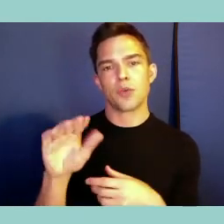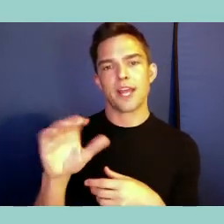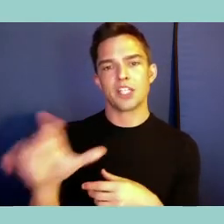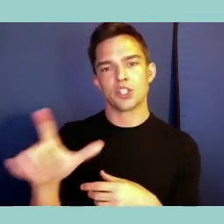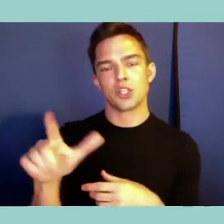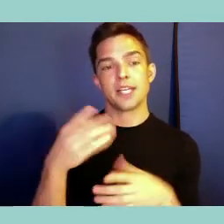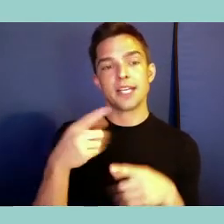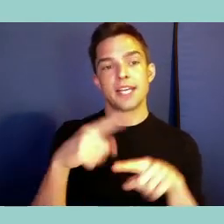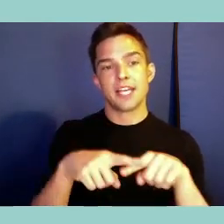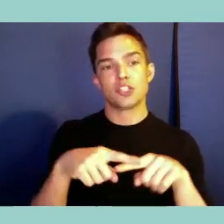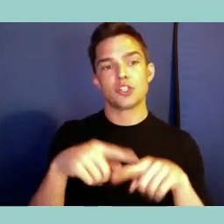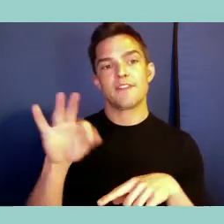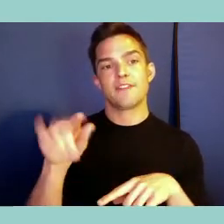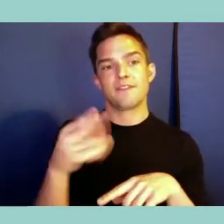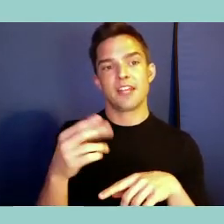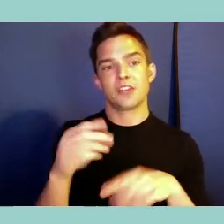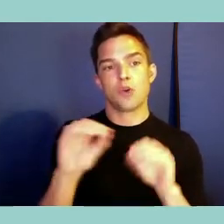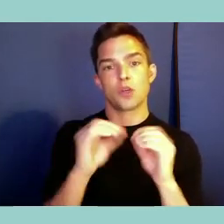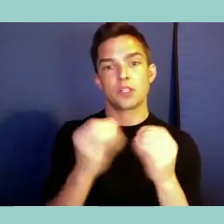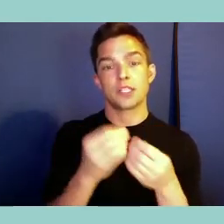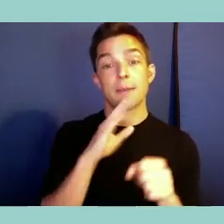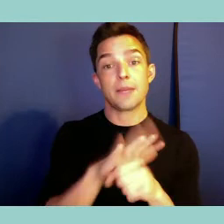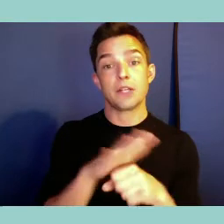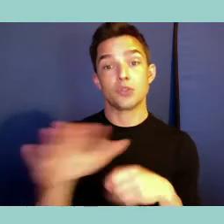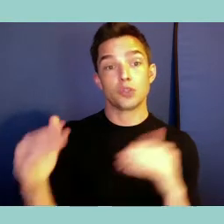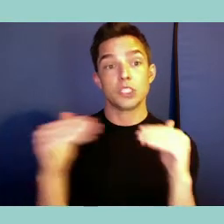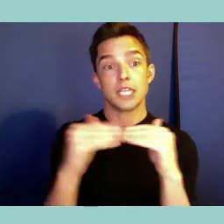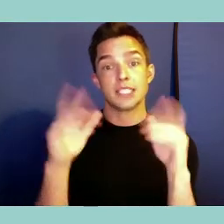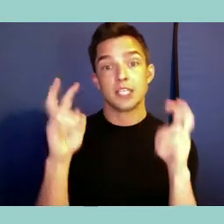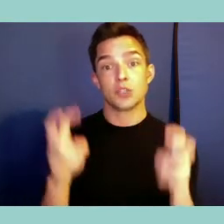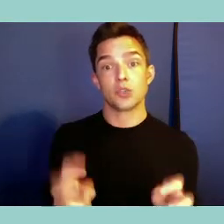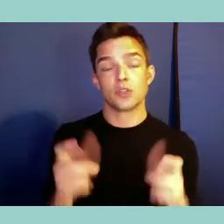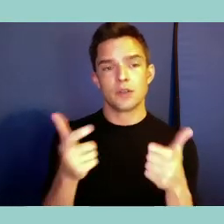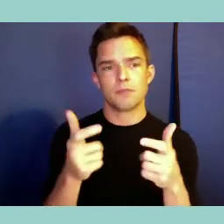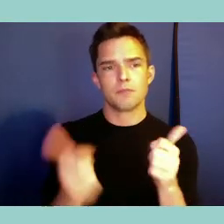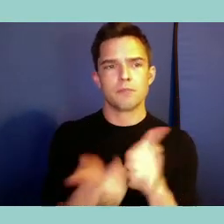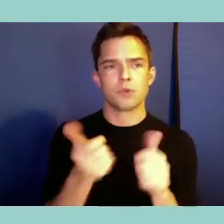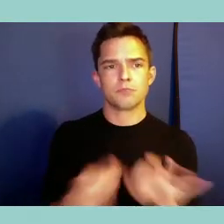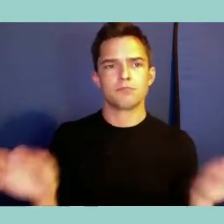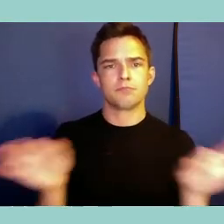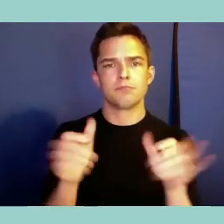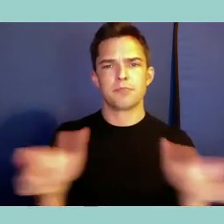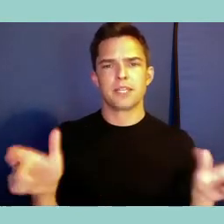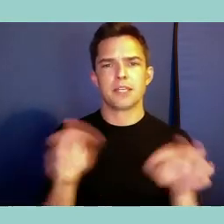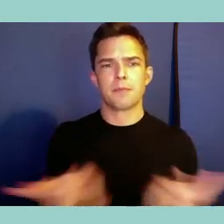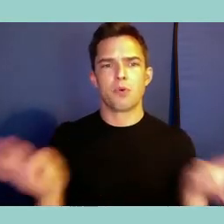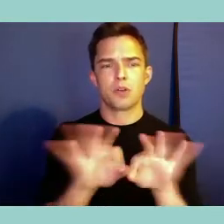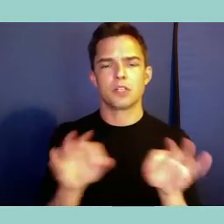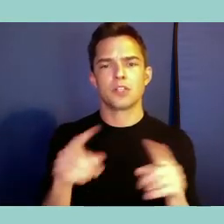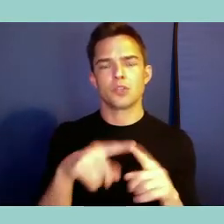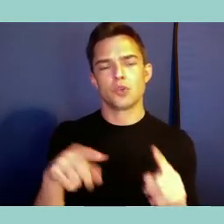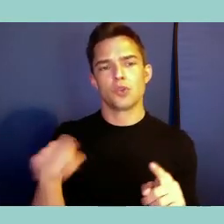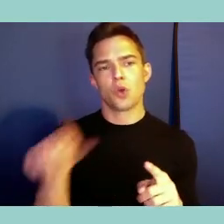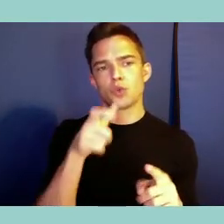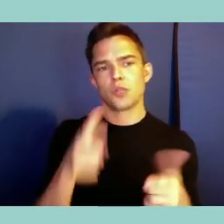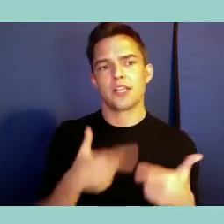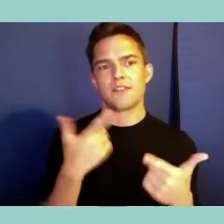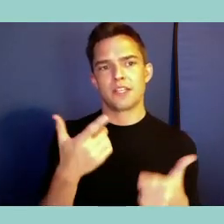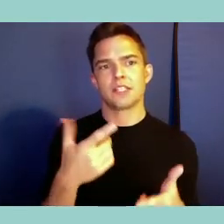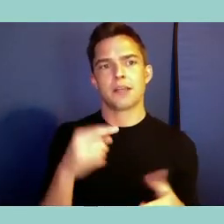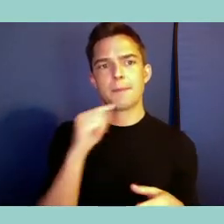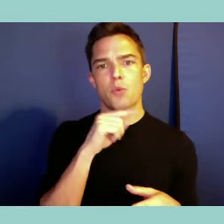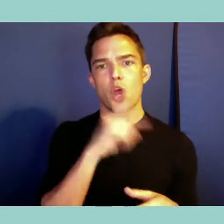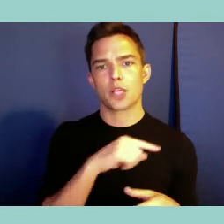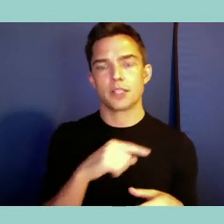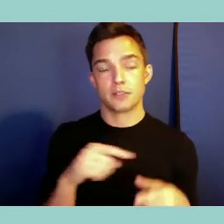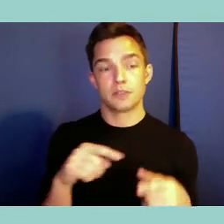a multiracial, interfaith organization committed to justice issues of greatest importance to the residents of Milwaukee,